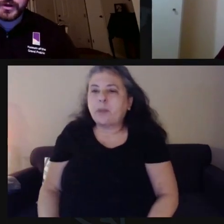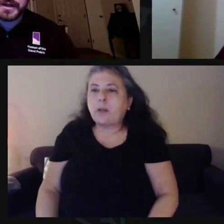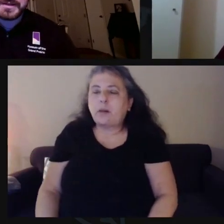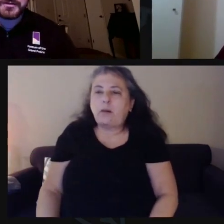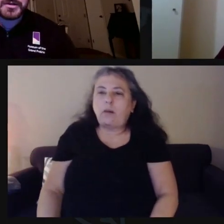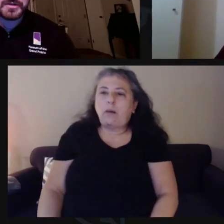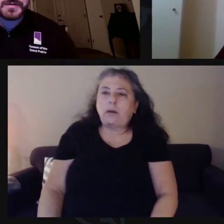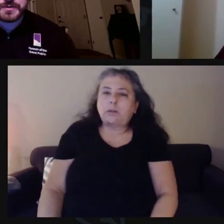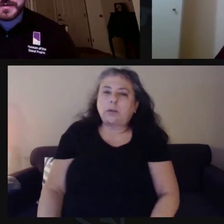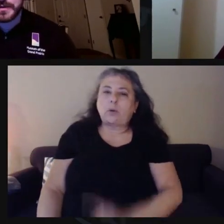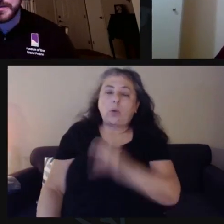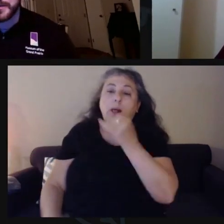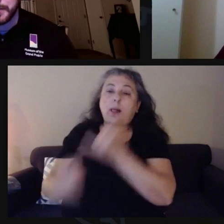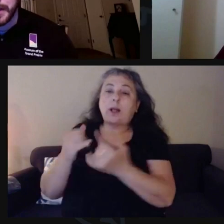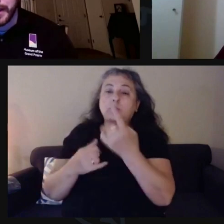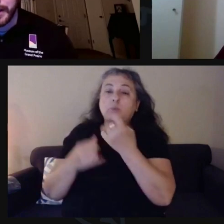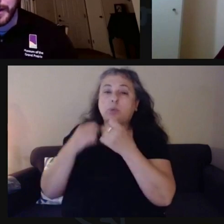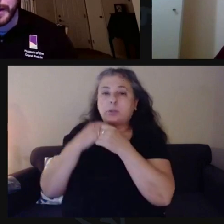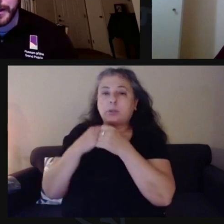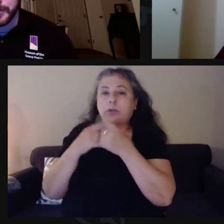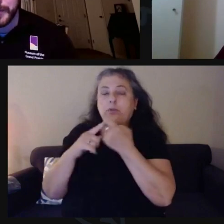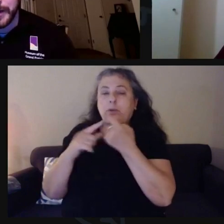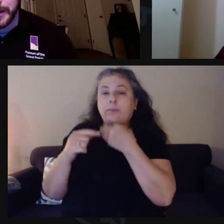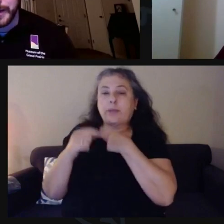Maybe one last question. This one is from me.